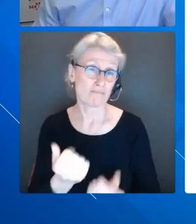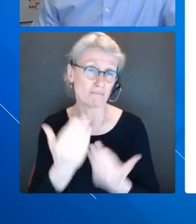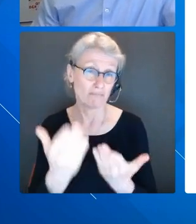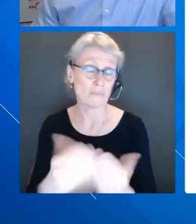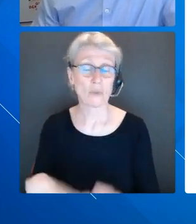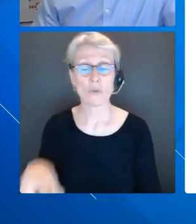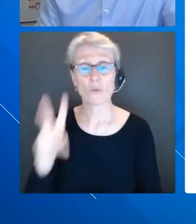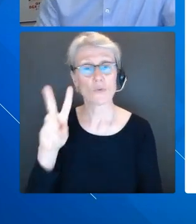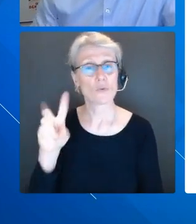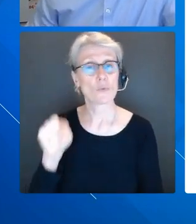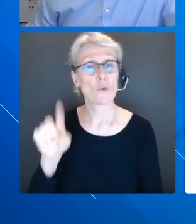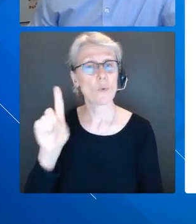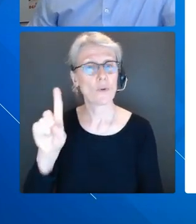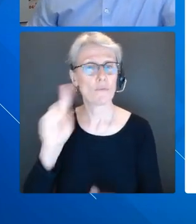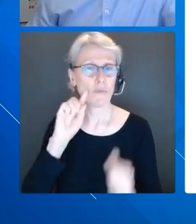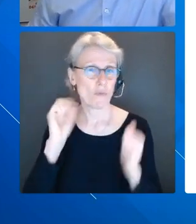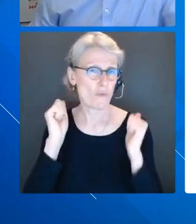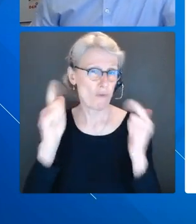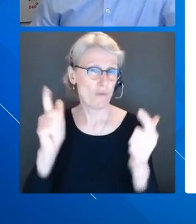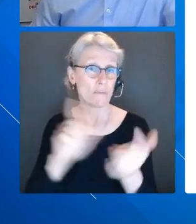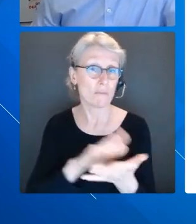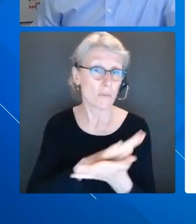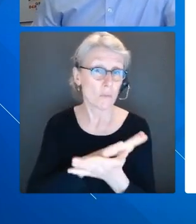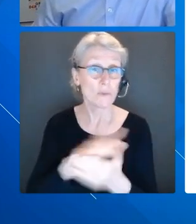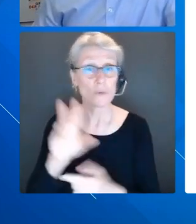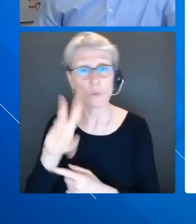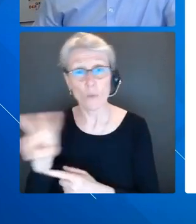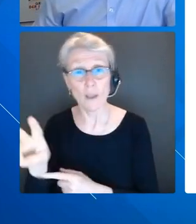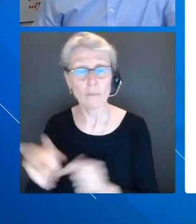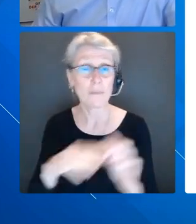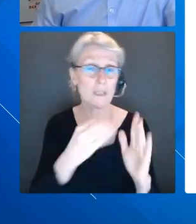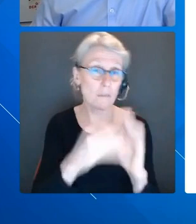everything. And hopefully that answered your question.